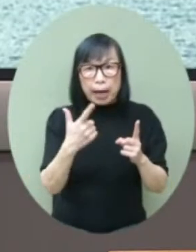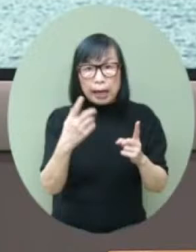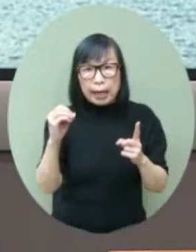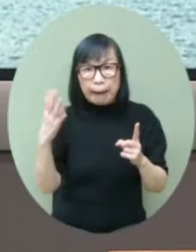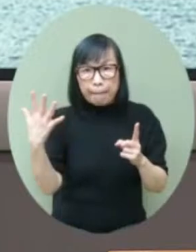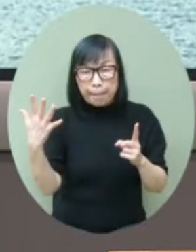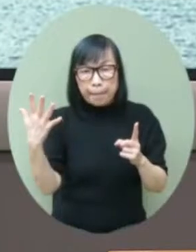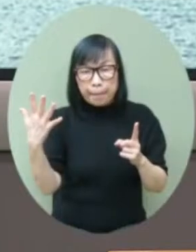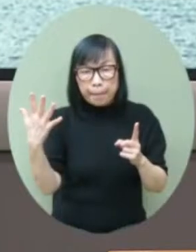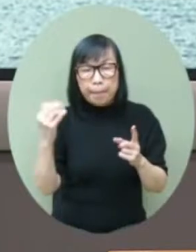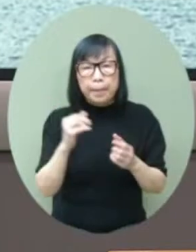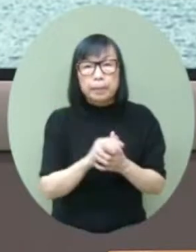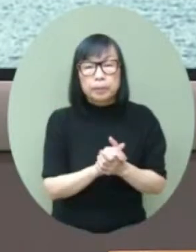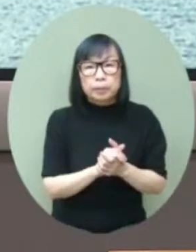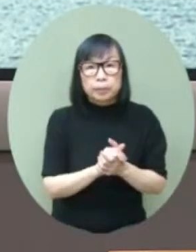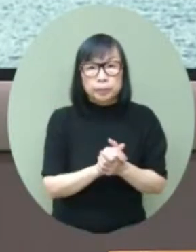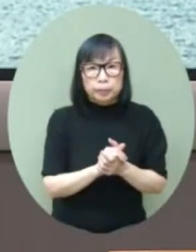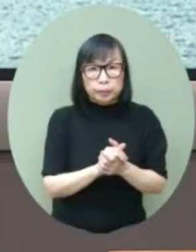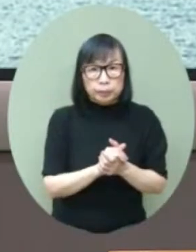that's